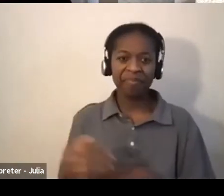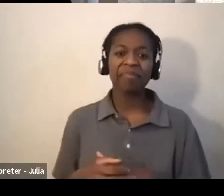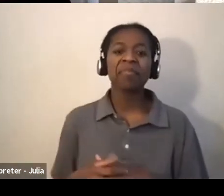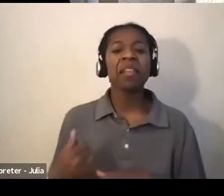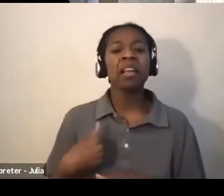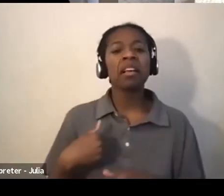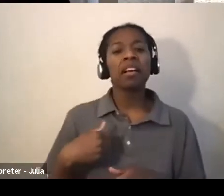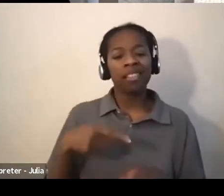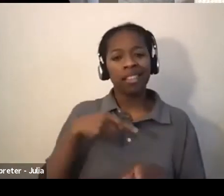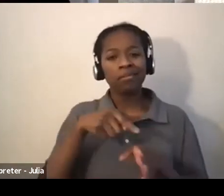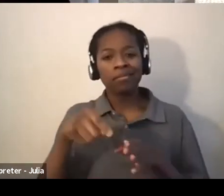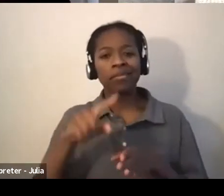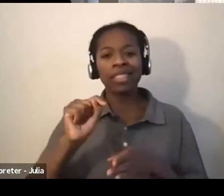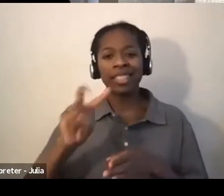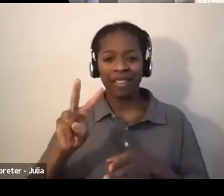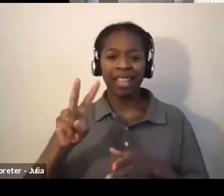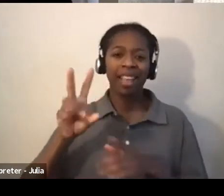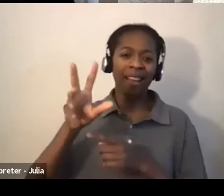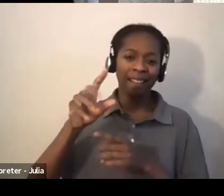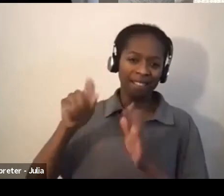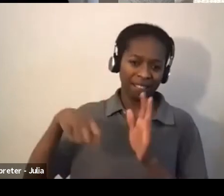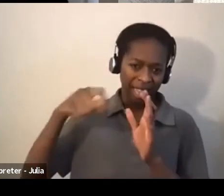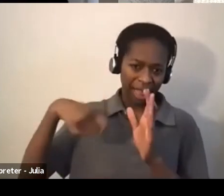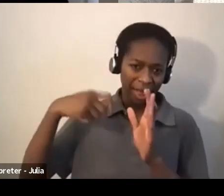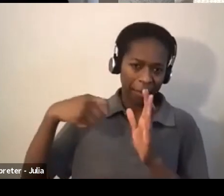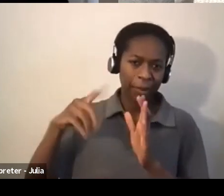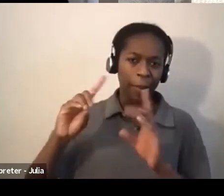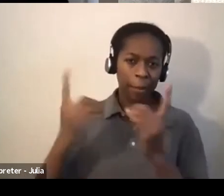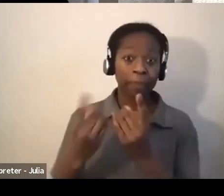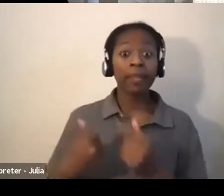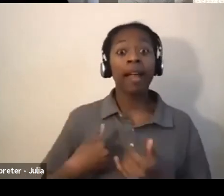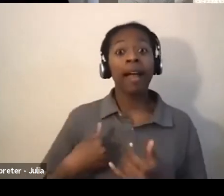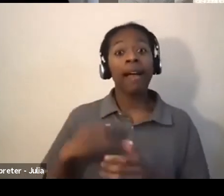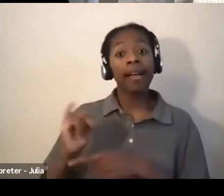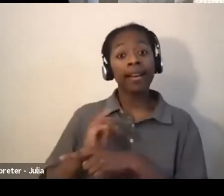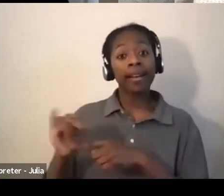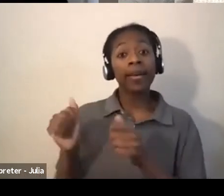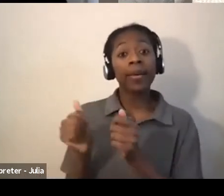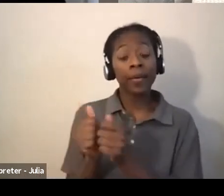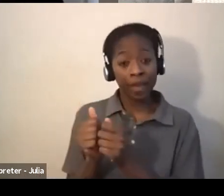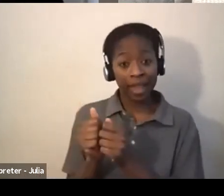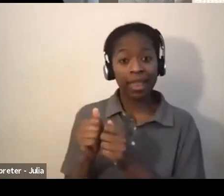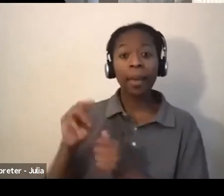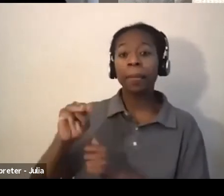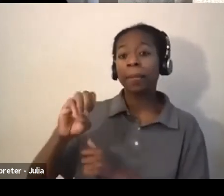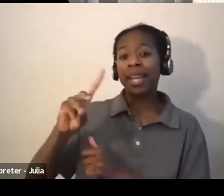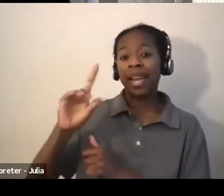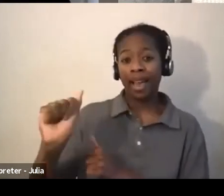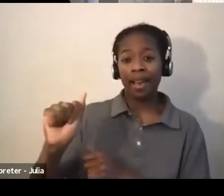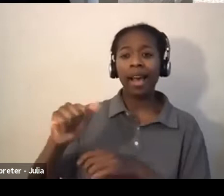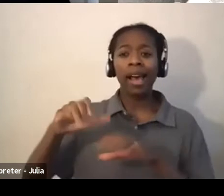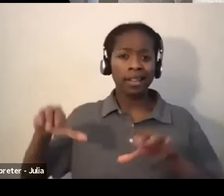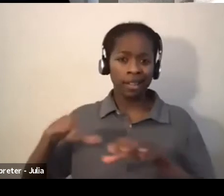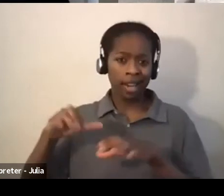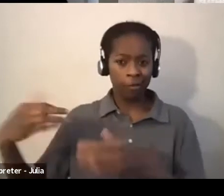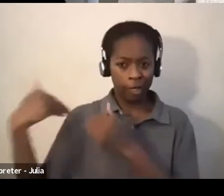Film Department. I'm currently an intern with Media Done Responsibly, and I have an